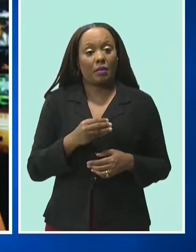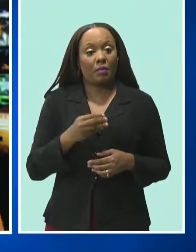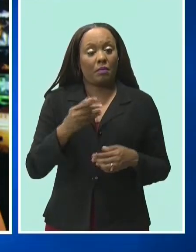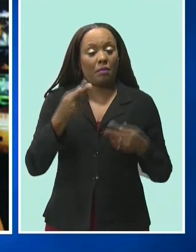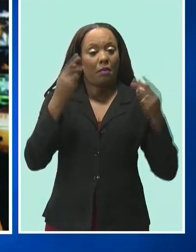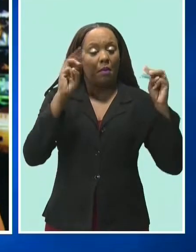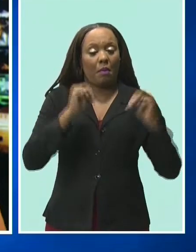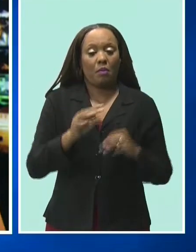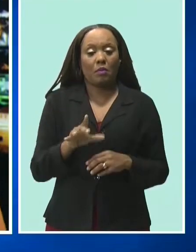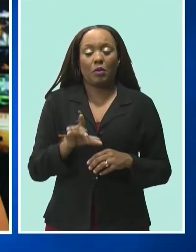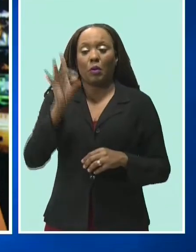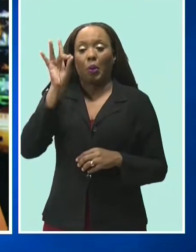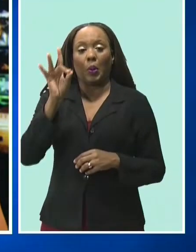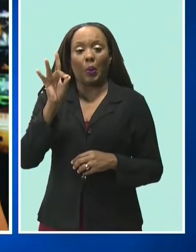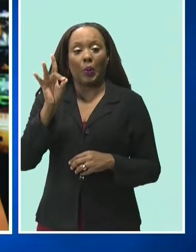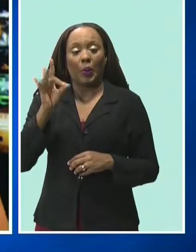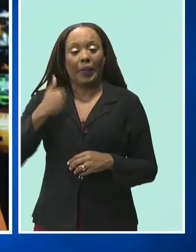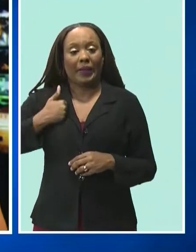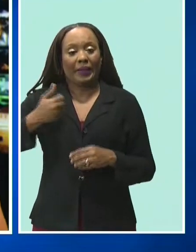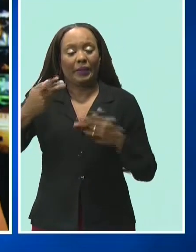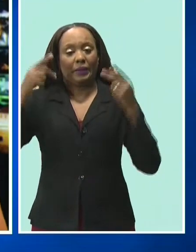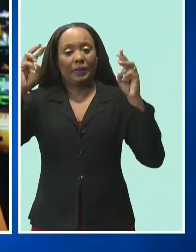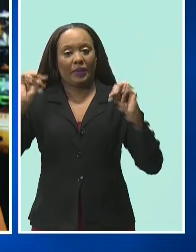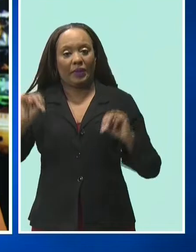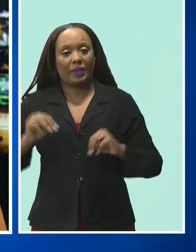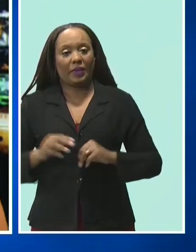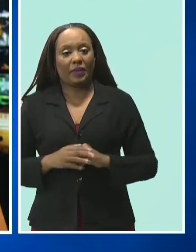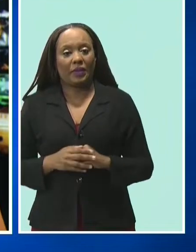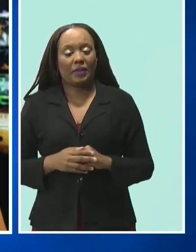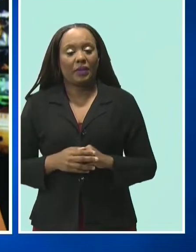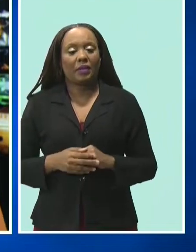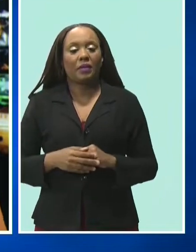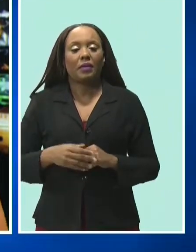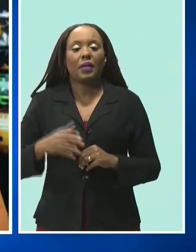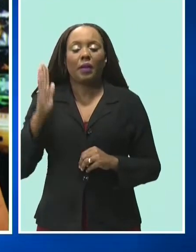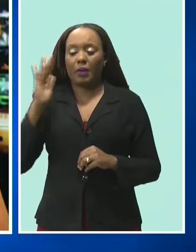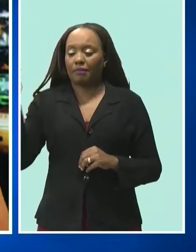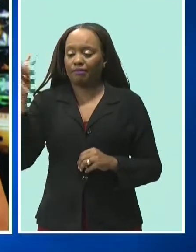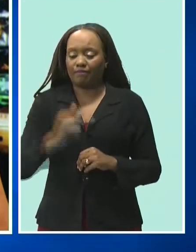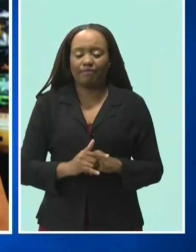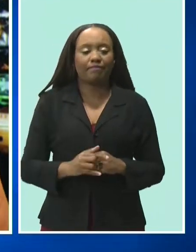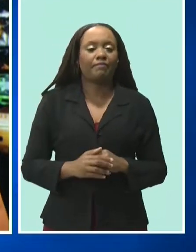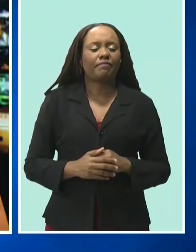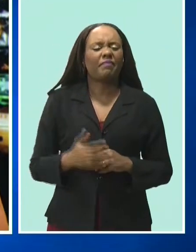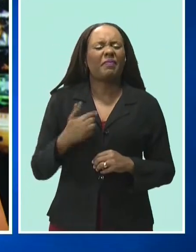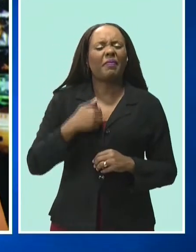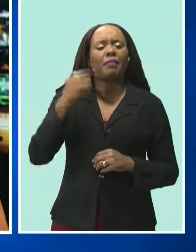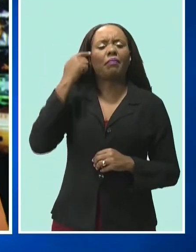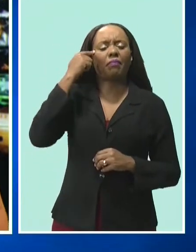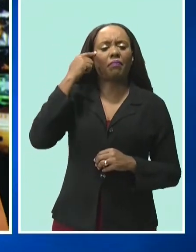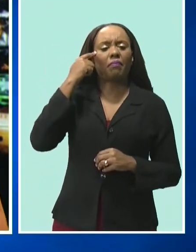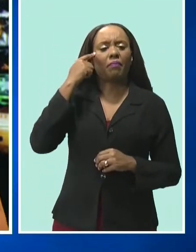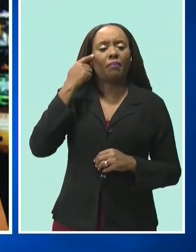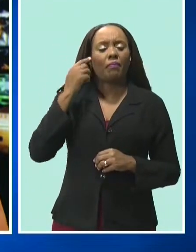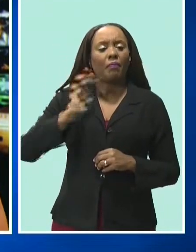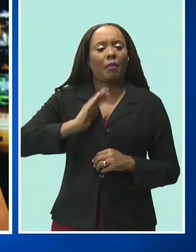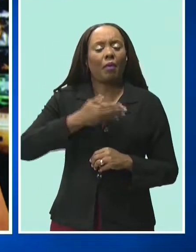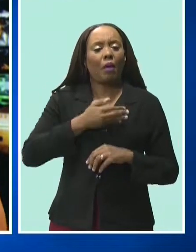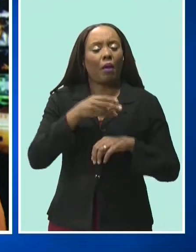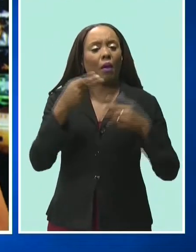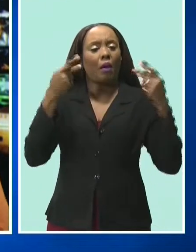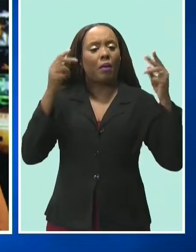other prime ministers, he was invited as our special guest. And I suspect that Prime Minister